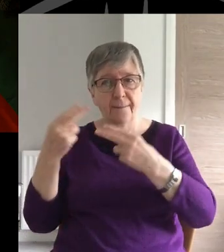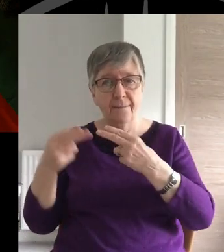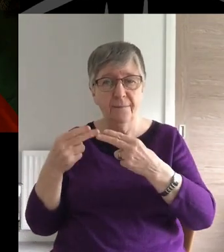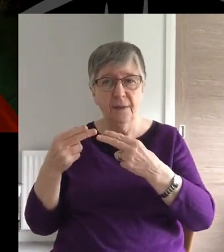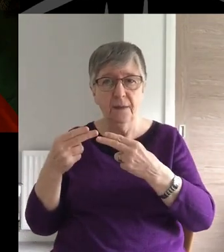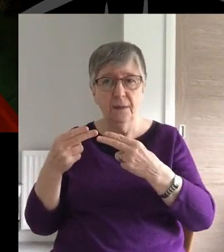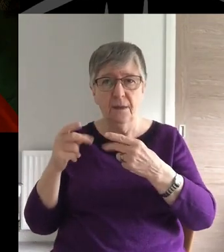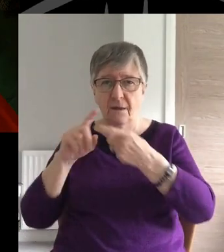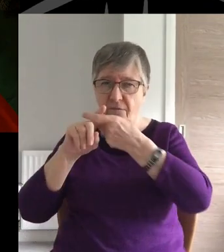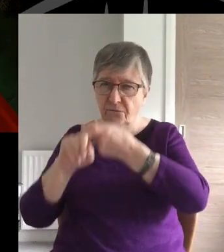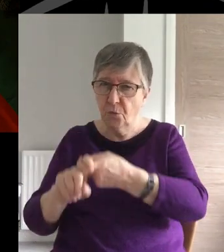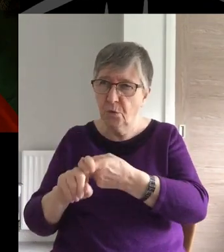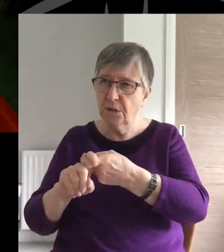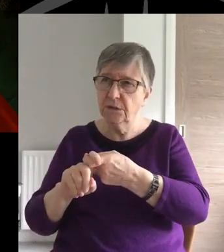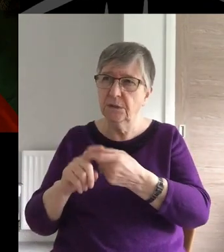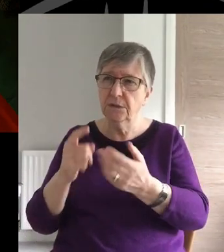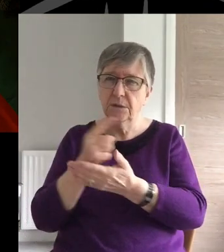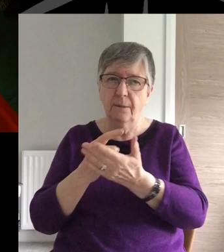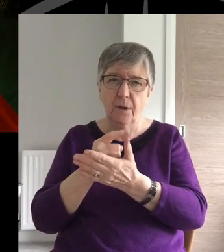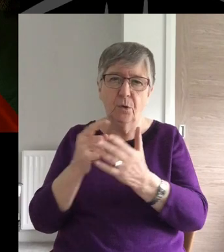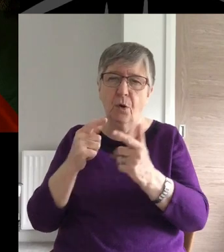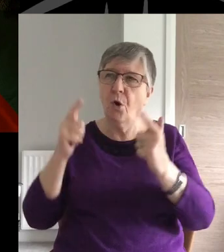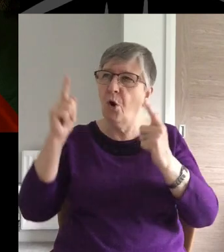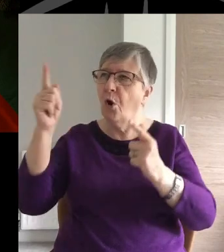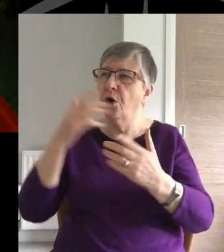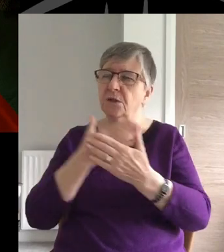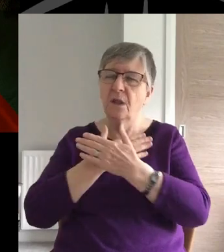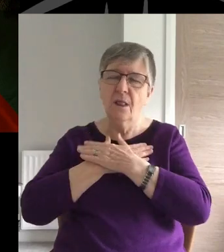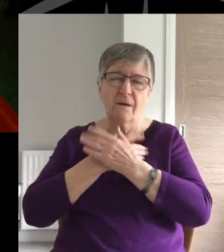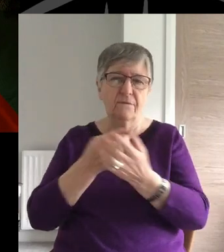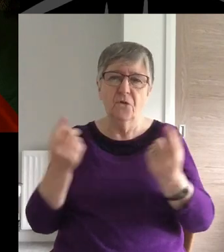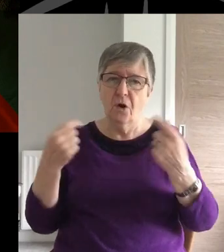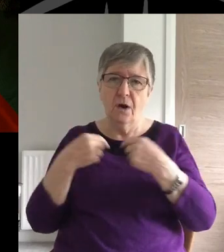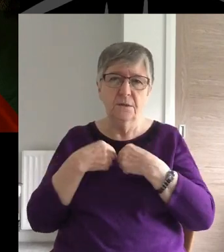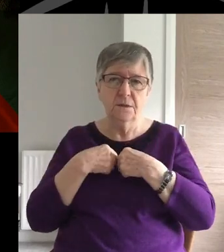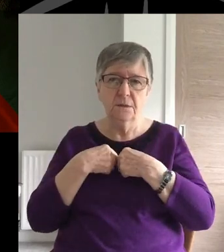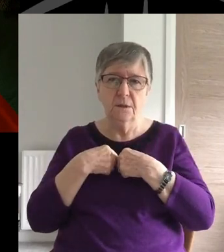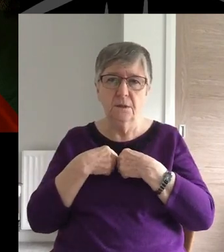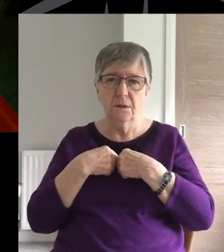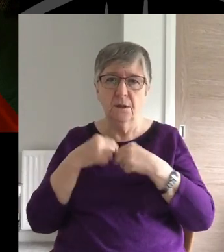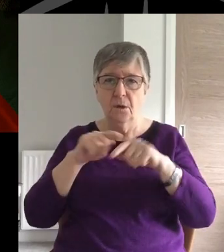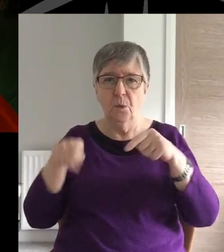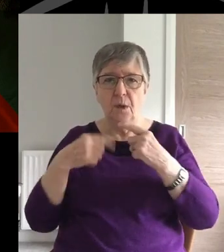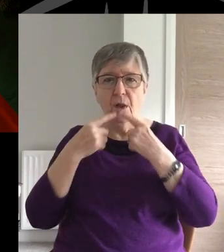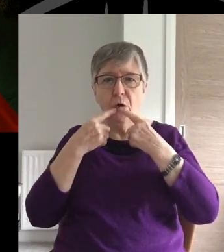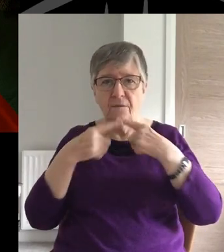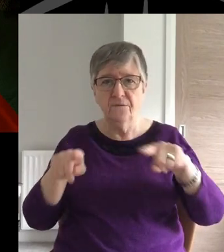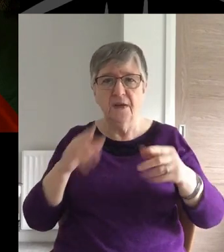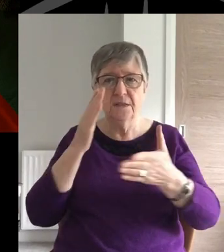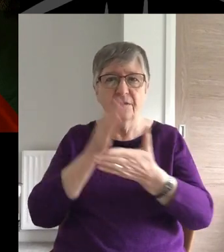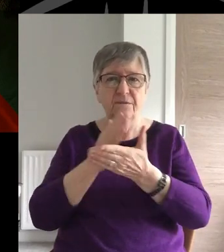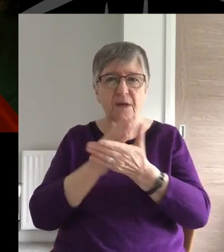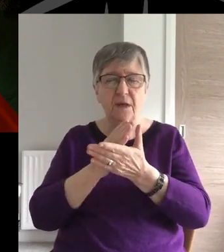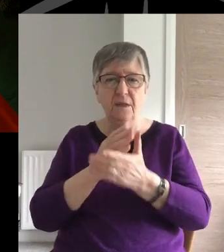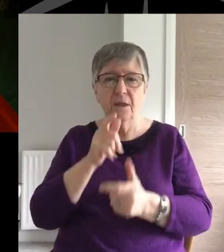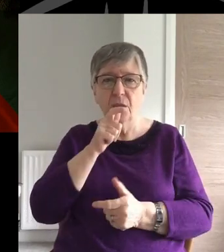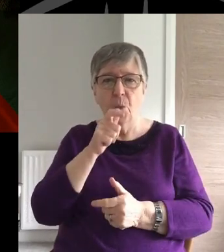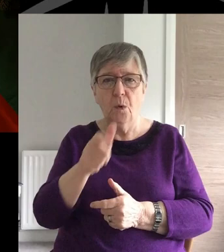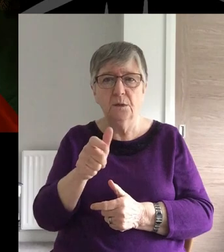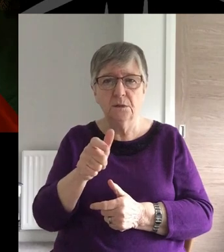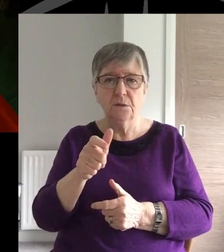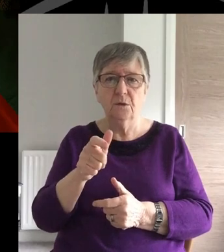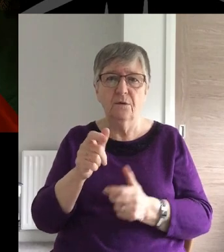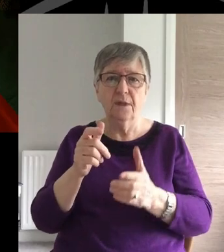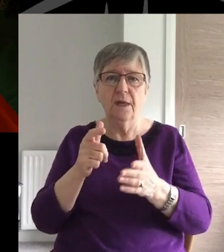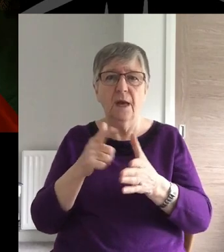which focuses on that immensity of God's love for us and his sacrifice for us, we'll confess our faith together in the words